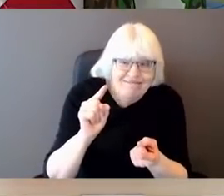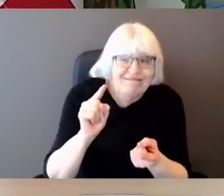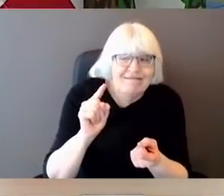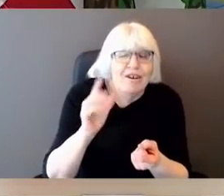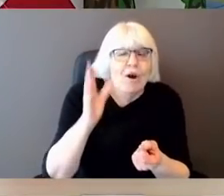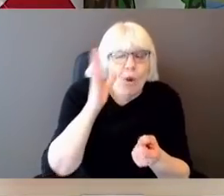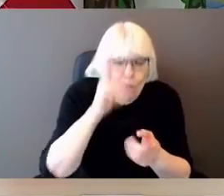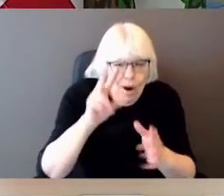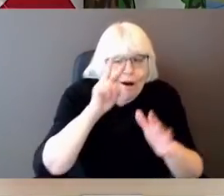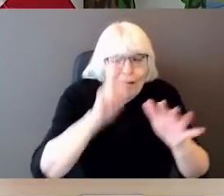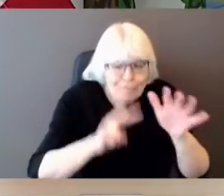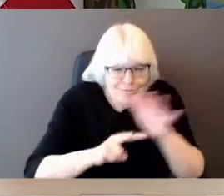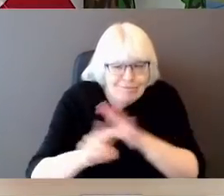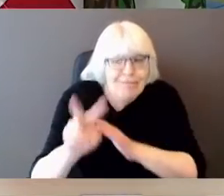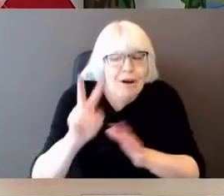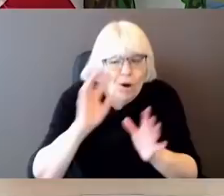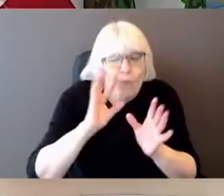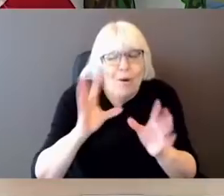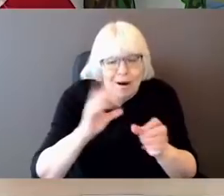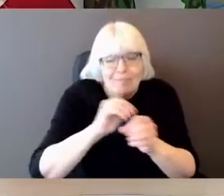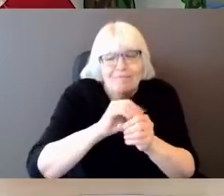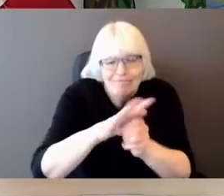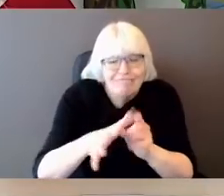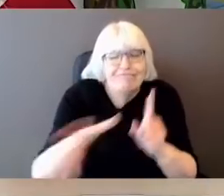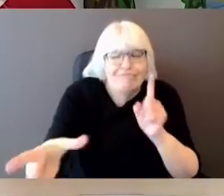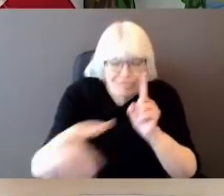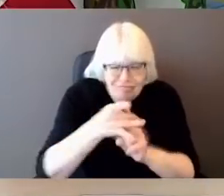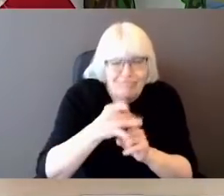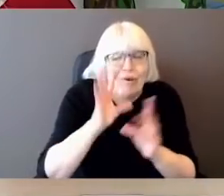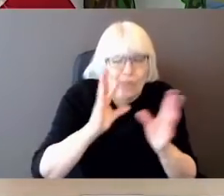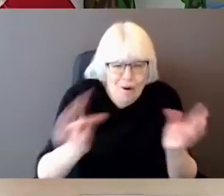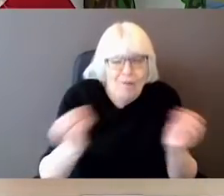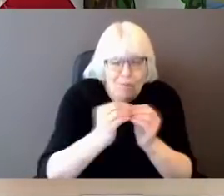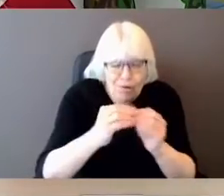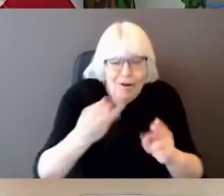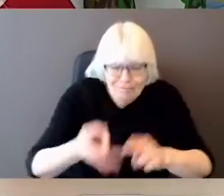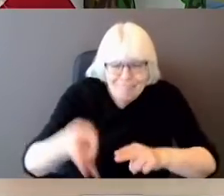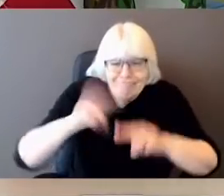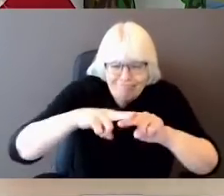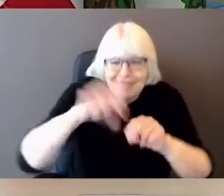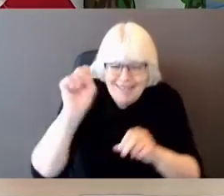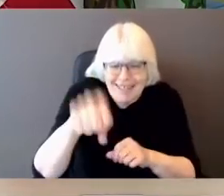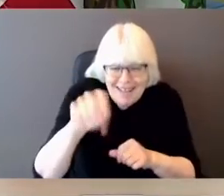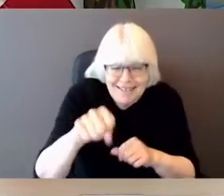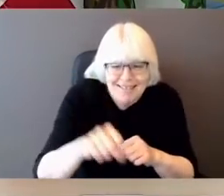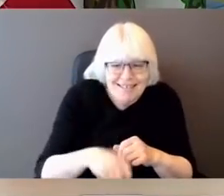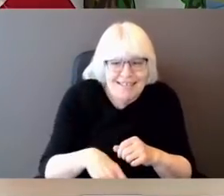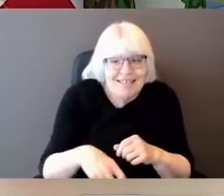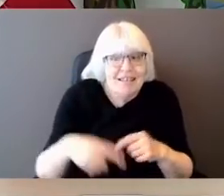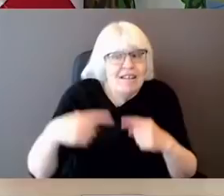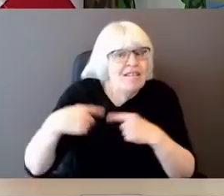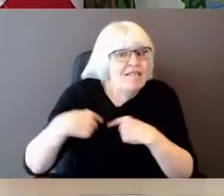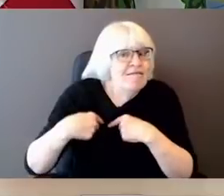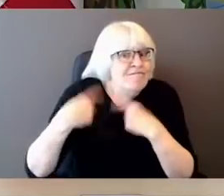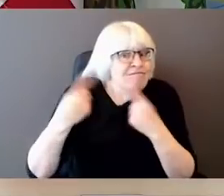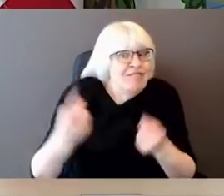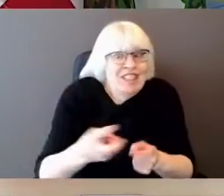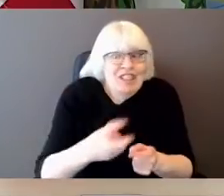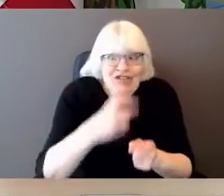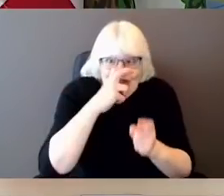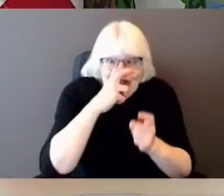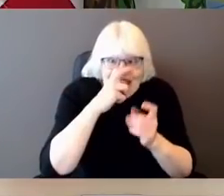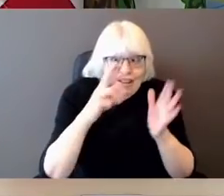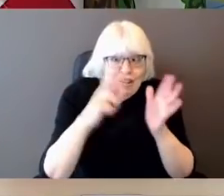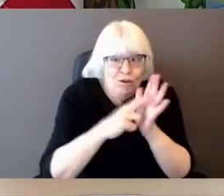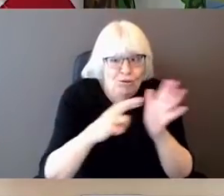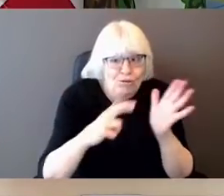think partly the restrictions we've had over the last couple of weeks have tried to make sure that if we do have more cases,